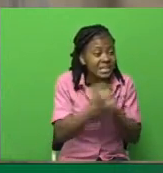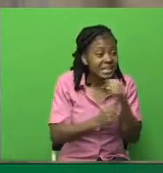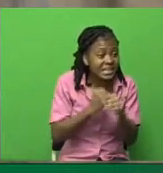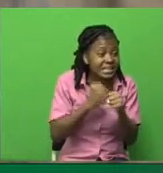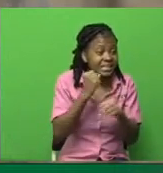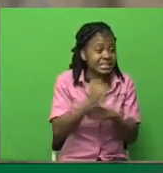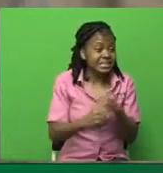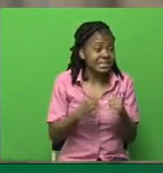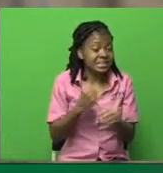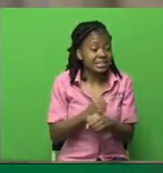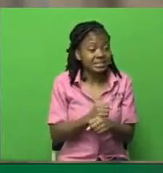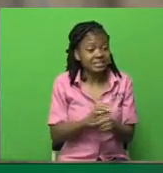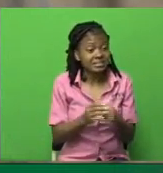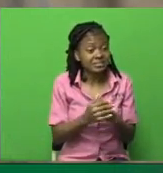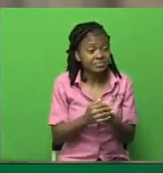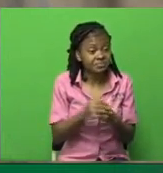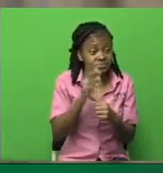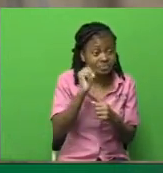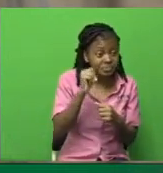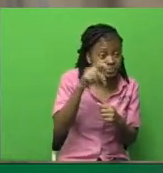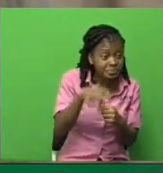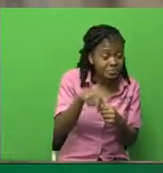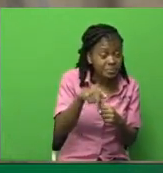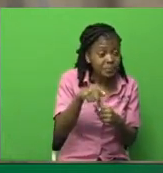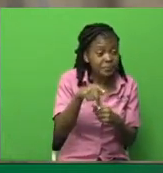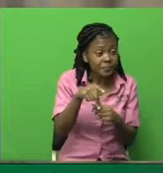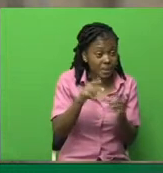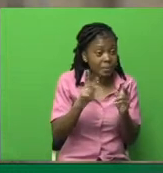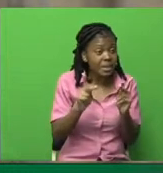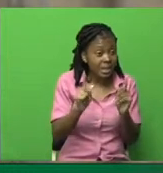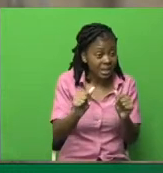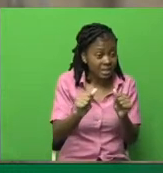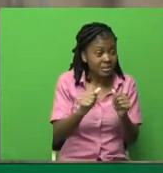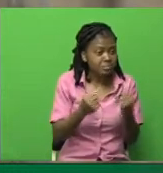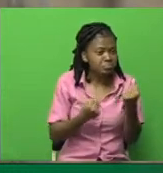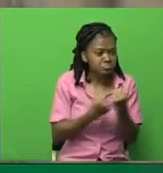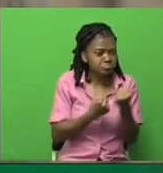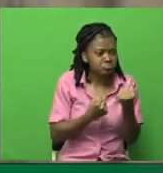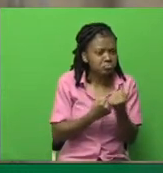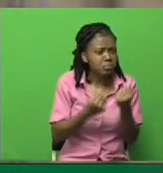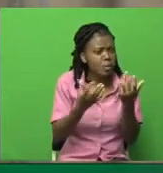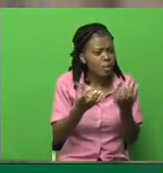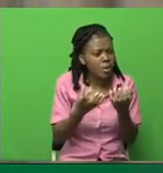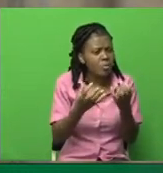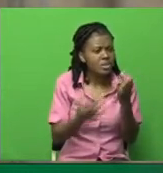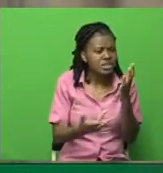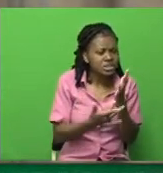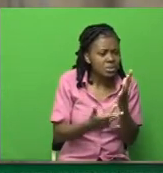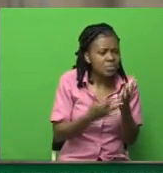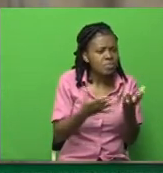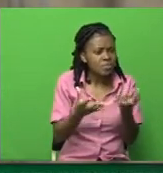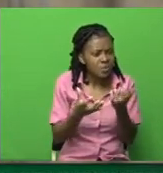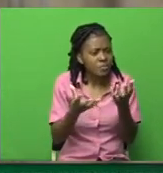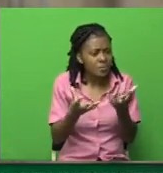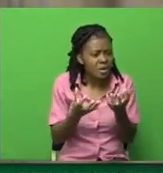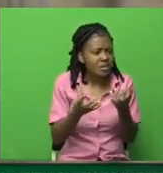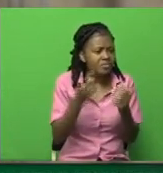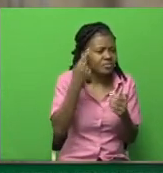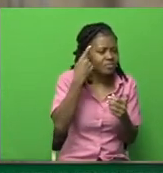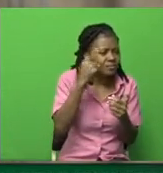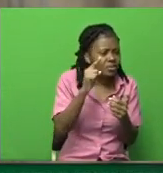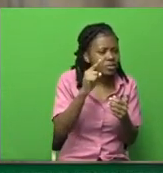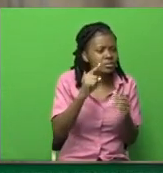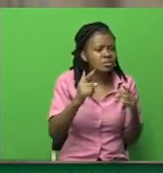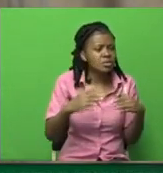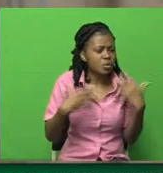the member for separia have been advocating for technology in the hands of putting